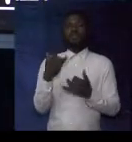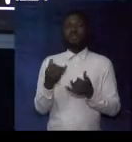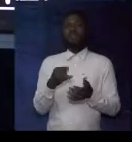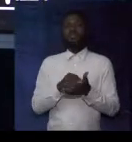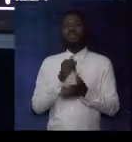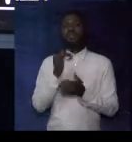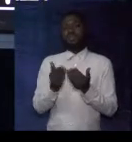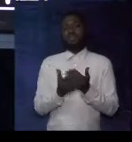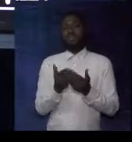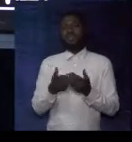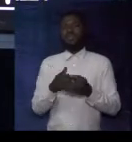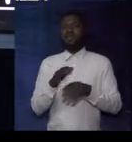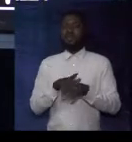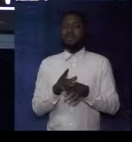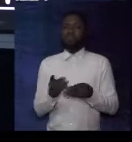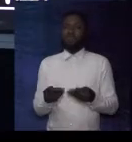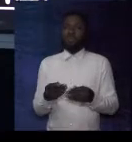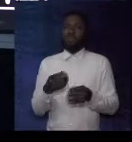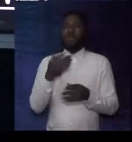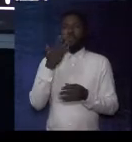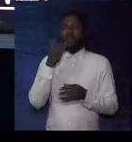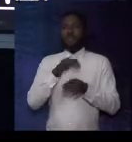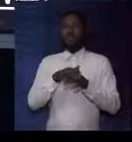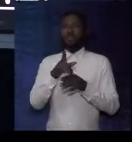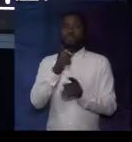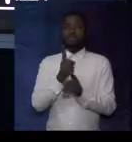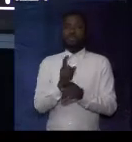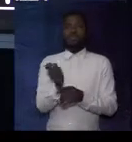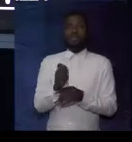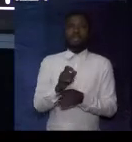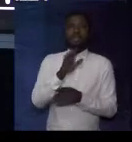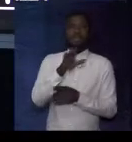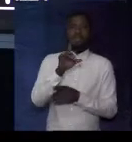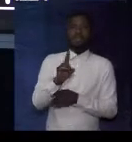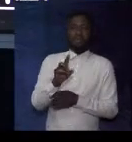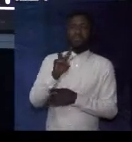51,291,895. Now, it looks easy on the surface of it. Why don't we just write